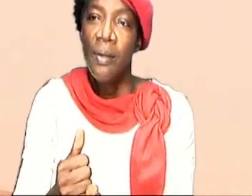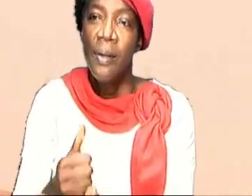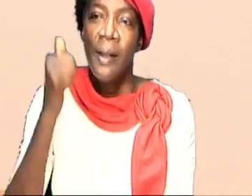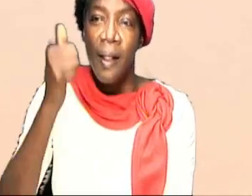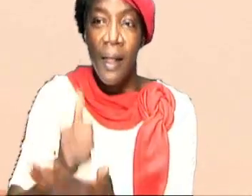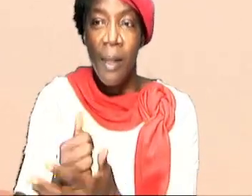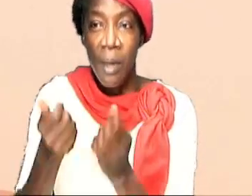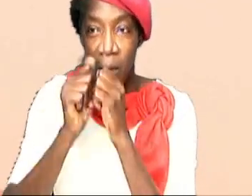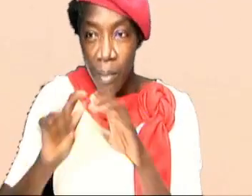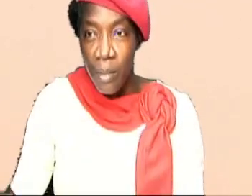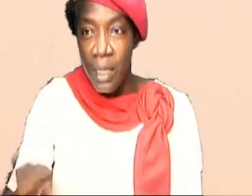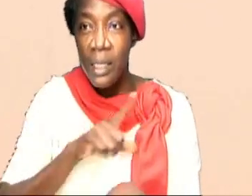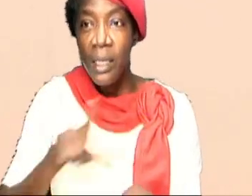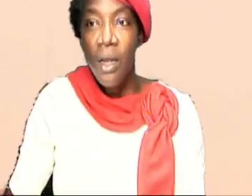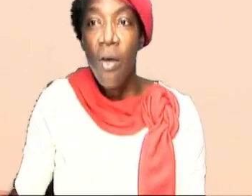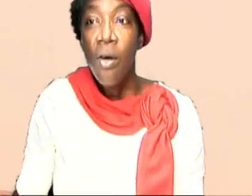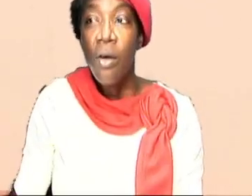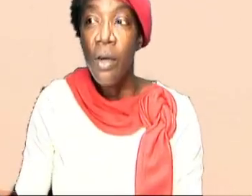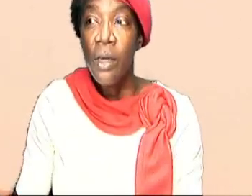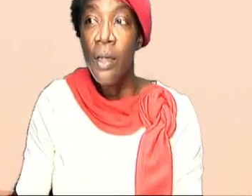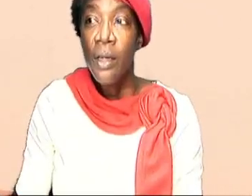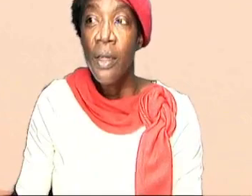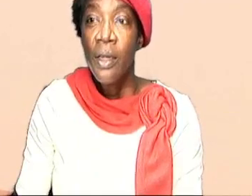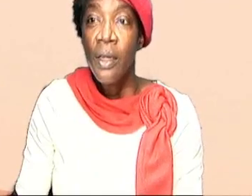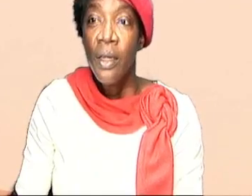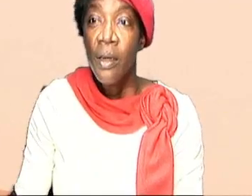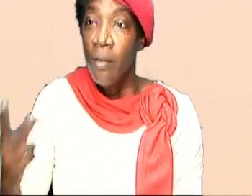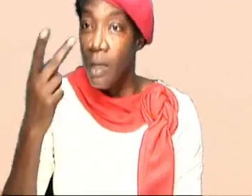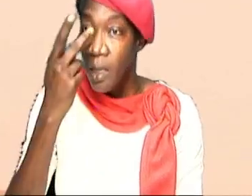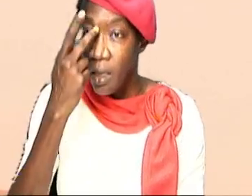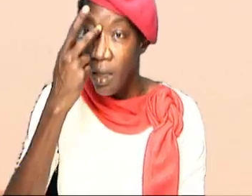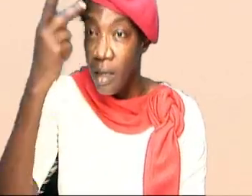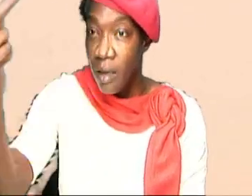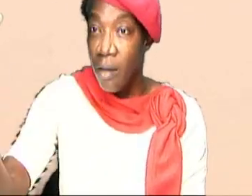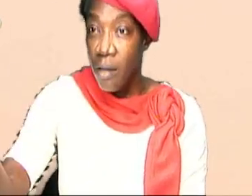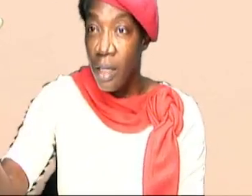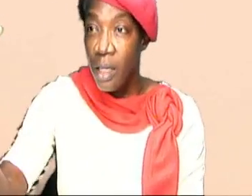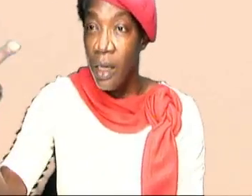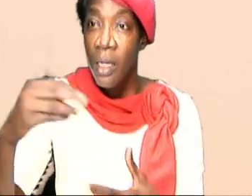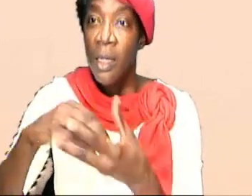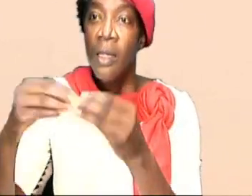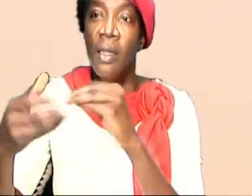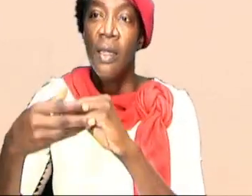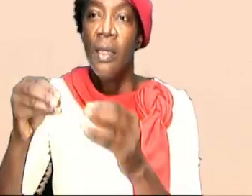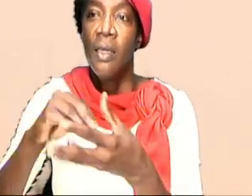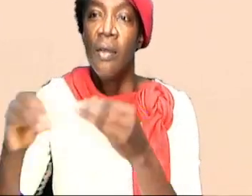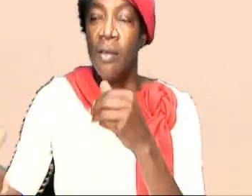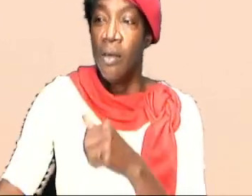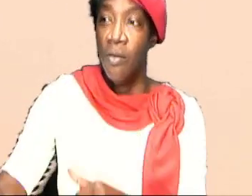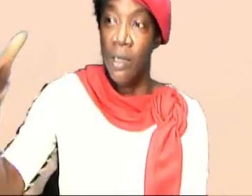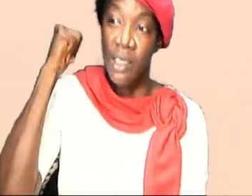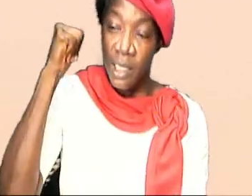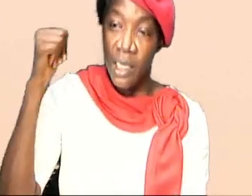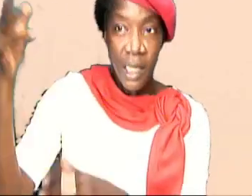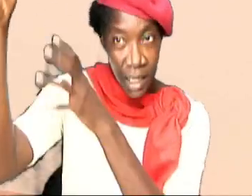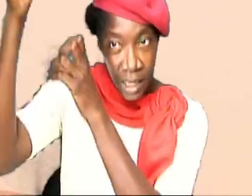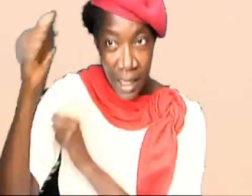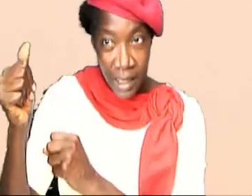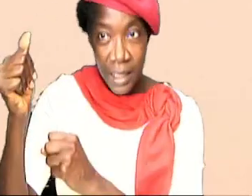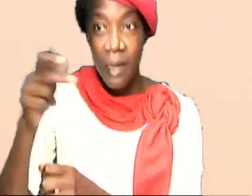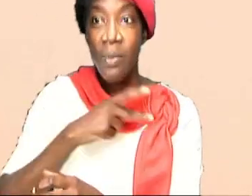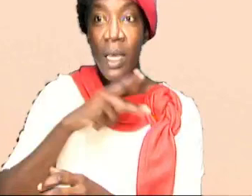Amen. Bless the Lord. So we have been looking at the topic, you know, the rejected and the accepted